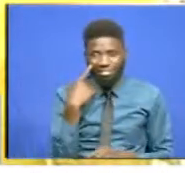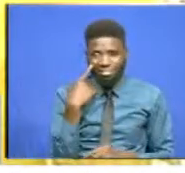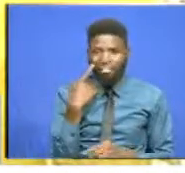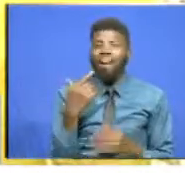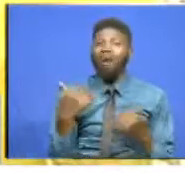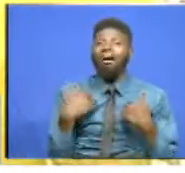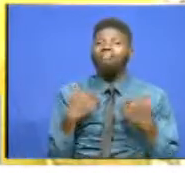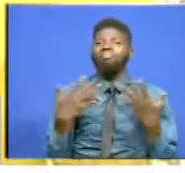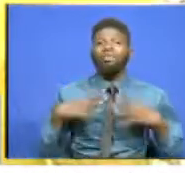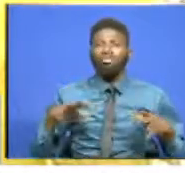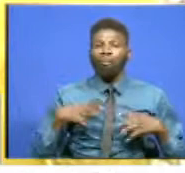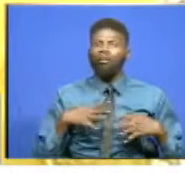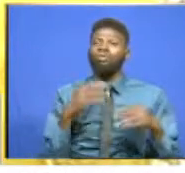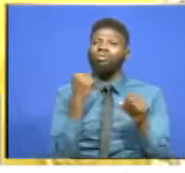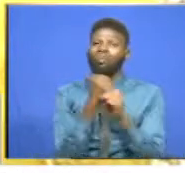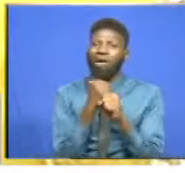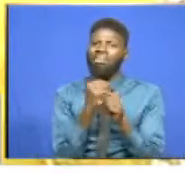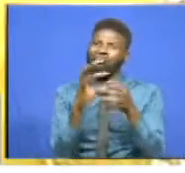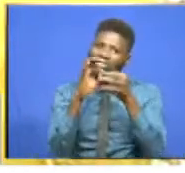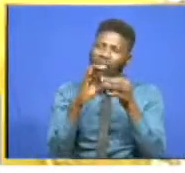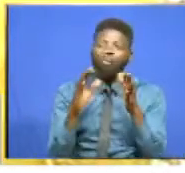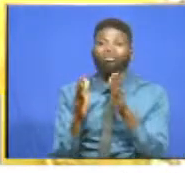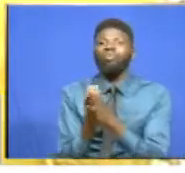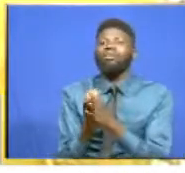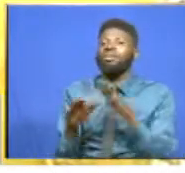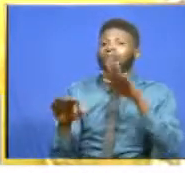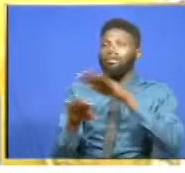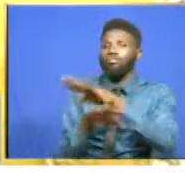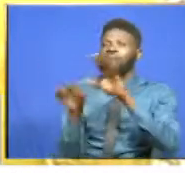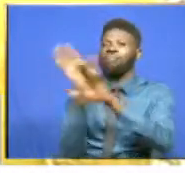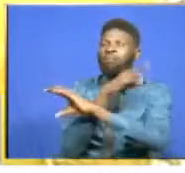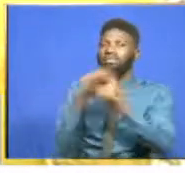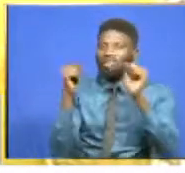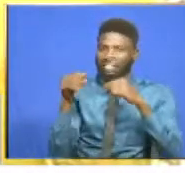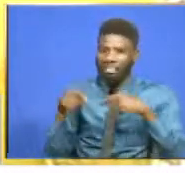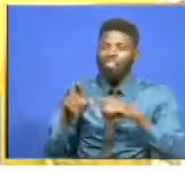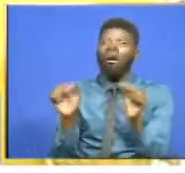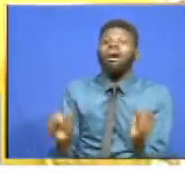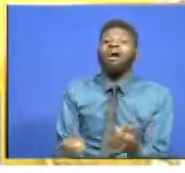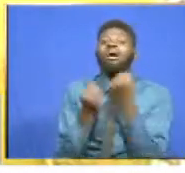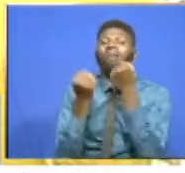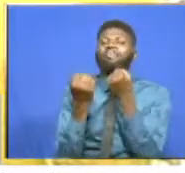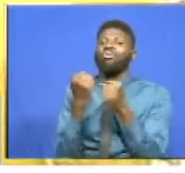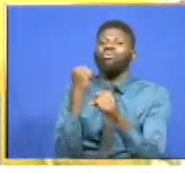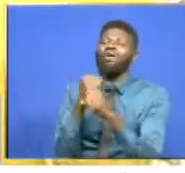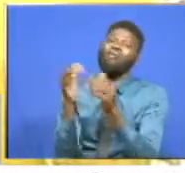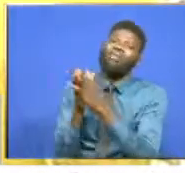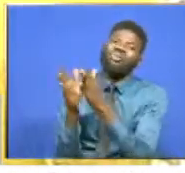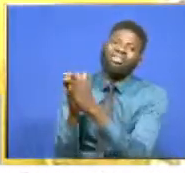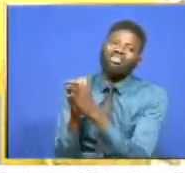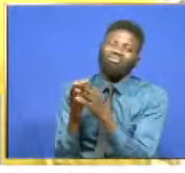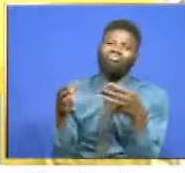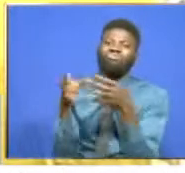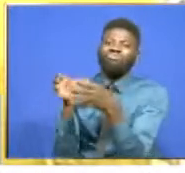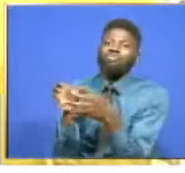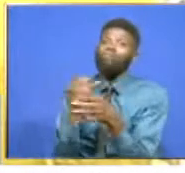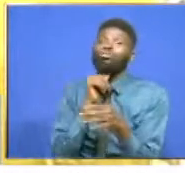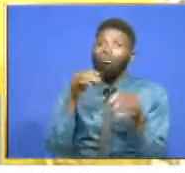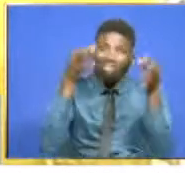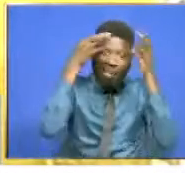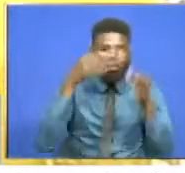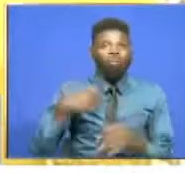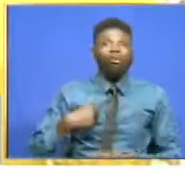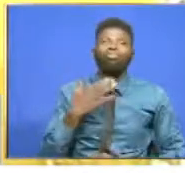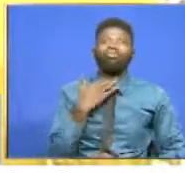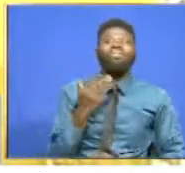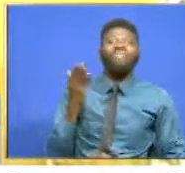There are those people who have worked very close to with the deputy president, and they found themselves in that sector without necessarily deciding this is where I want to